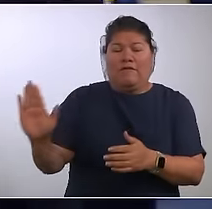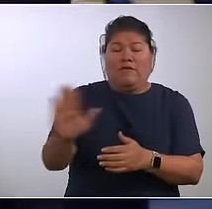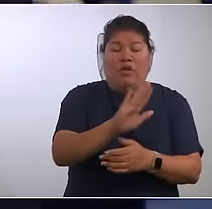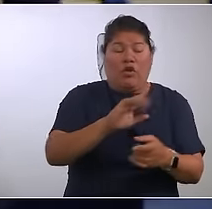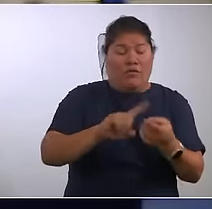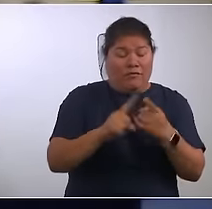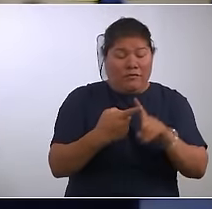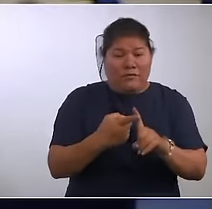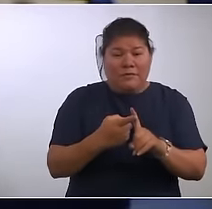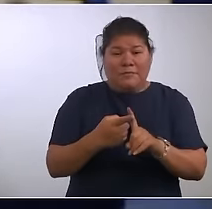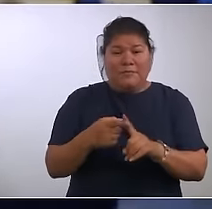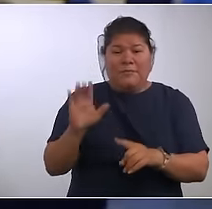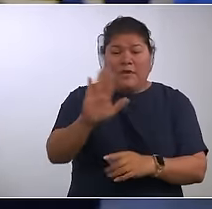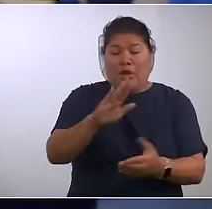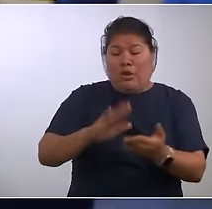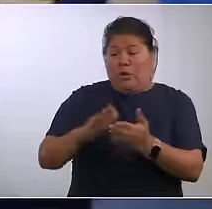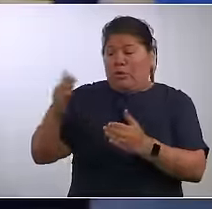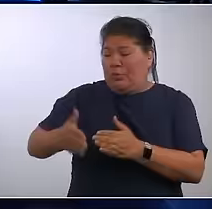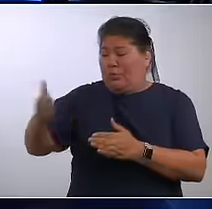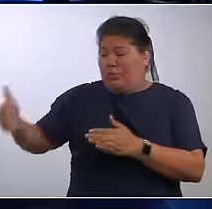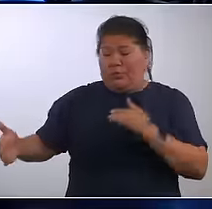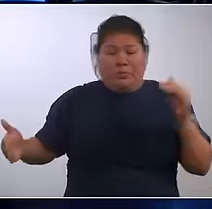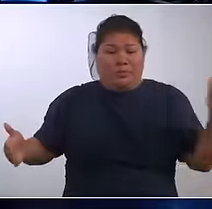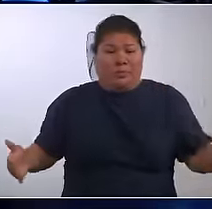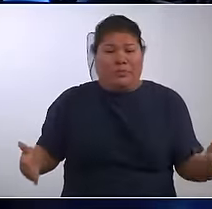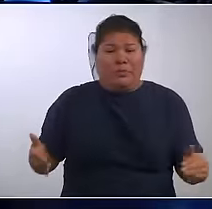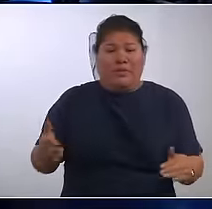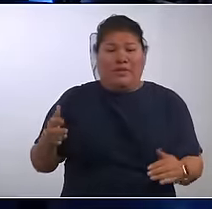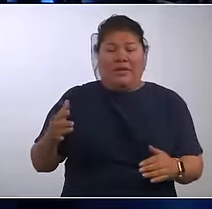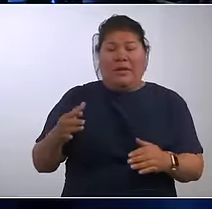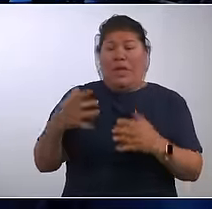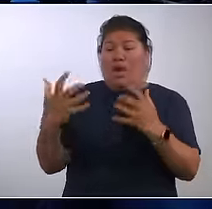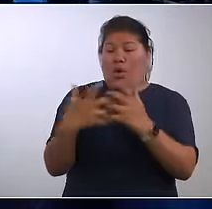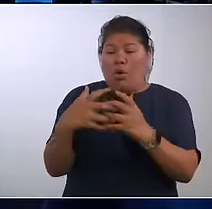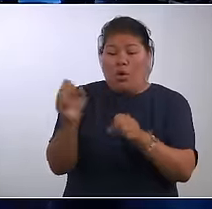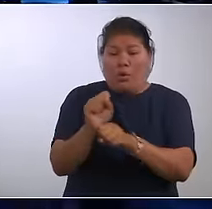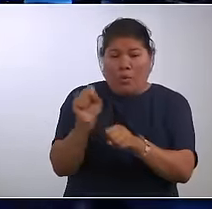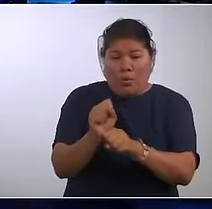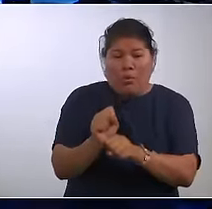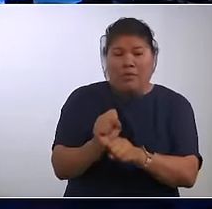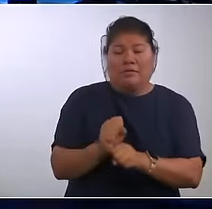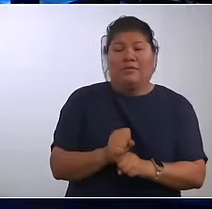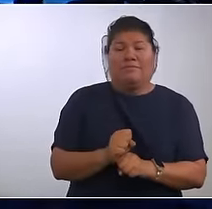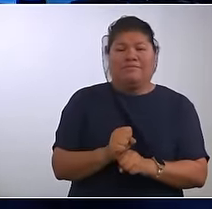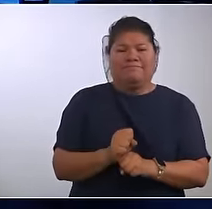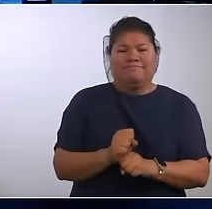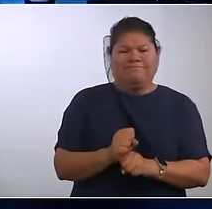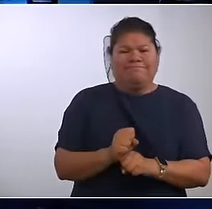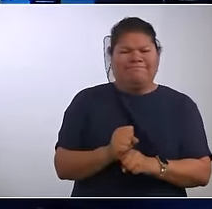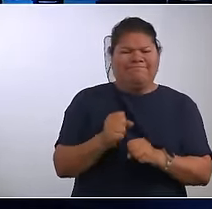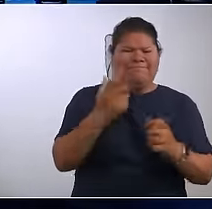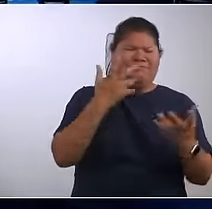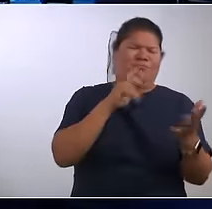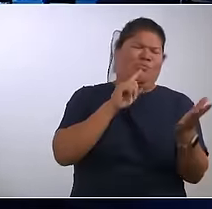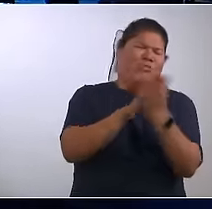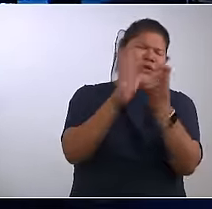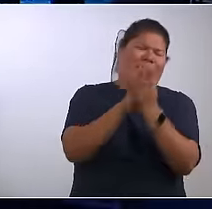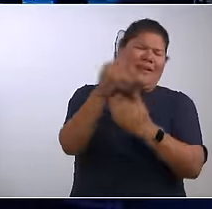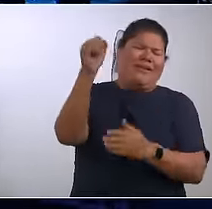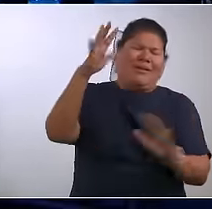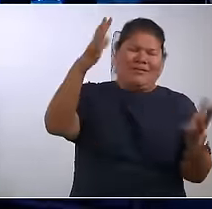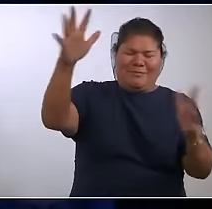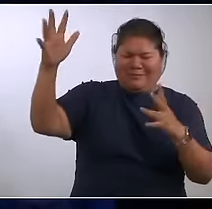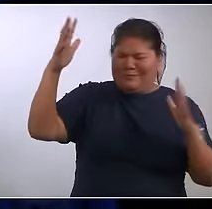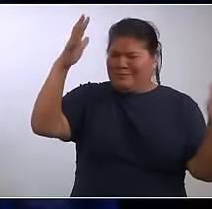de sus amigos, and of your neighbors, sus vecinos, and of your colleagues, sus colegas. Come on, somebody give Him praise Vamos, right now. Alguien